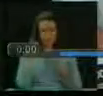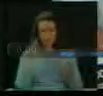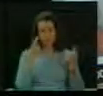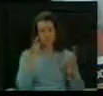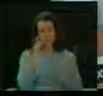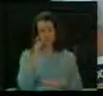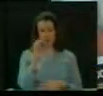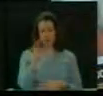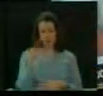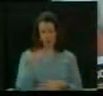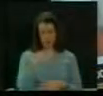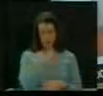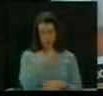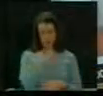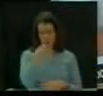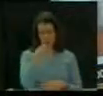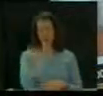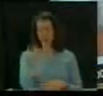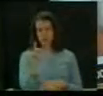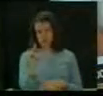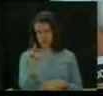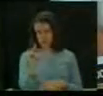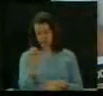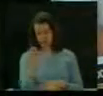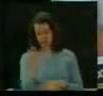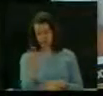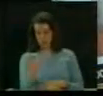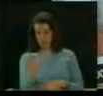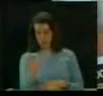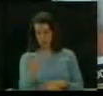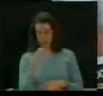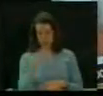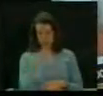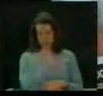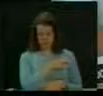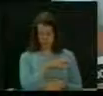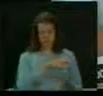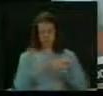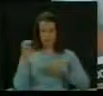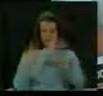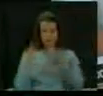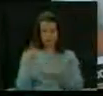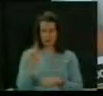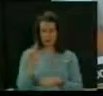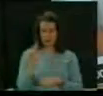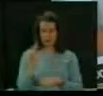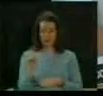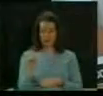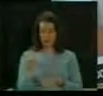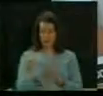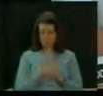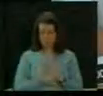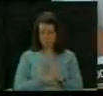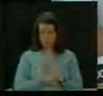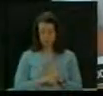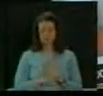of the Commission of Knox County, Tennessee, instructing the Knox County Ethics Committee to evaluate the Knox County